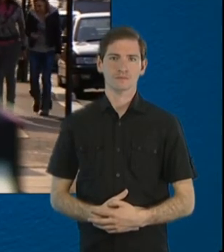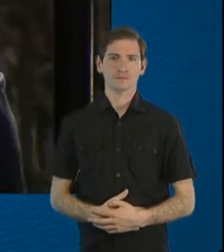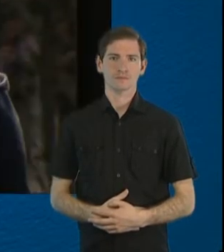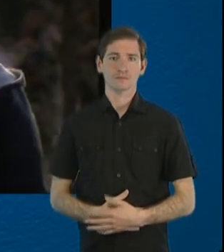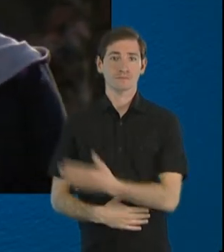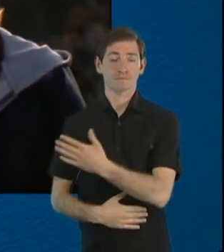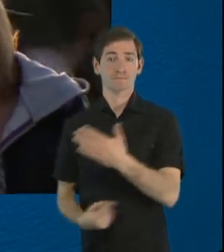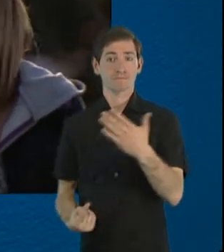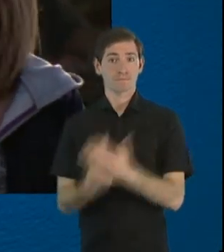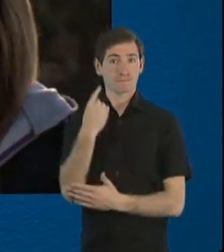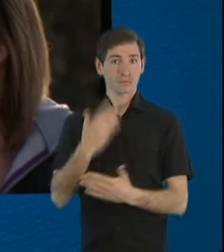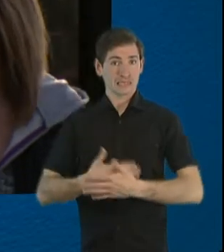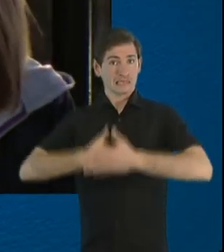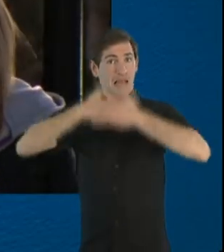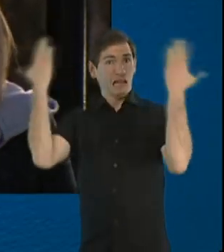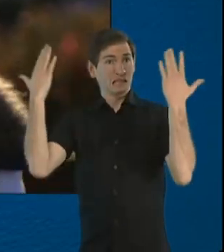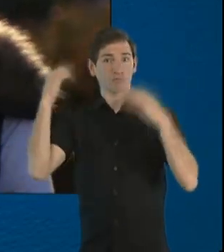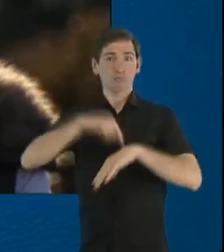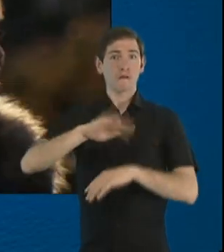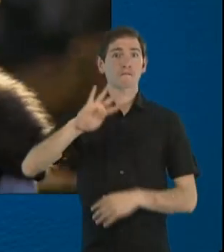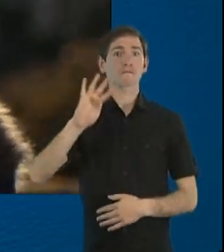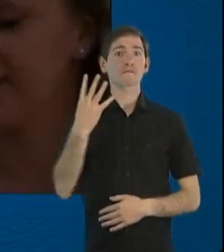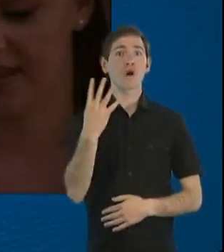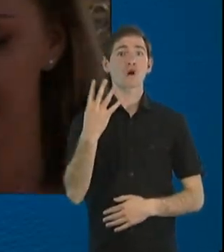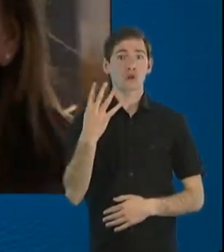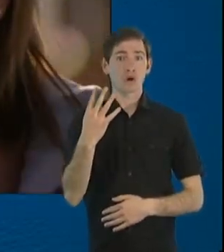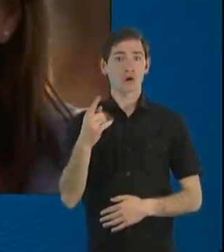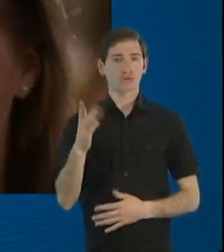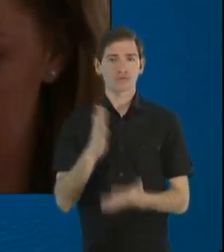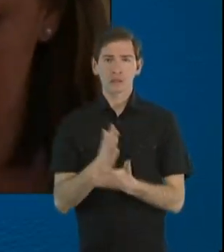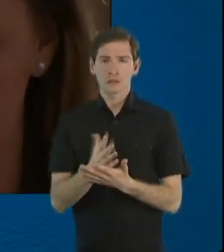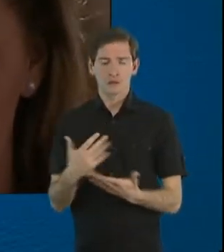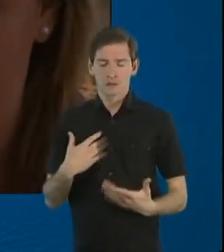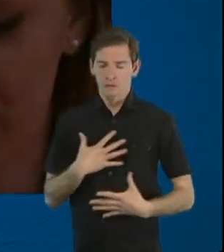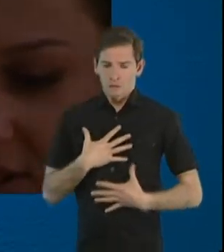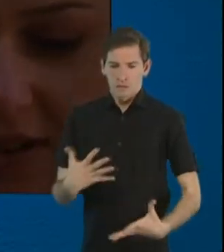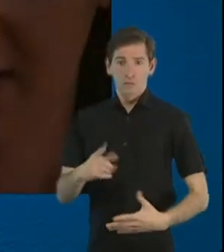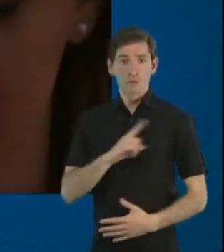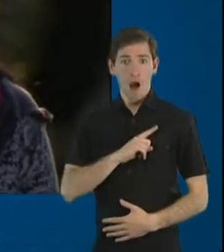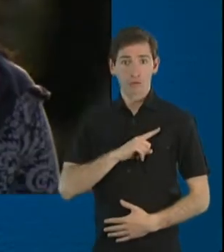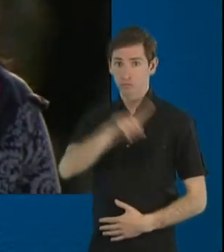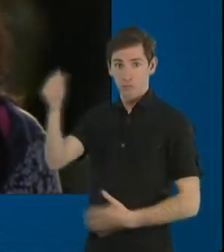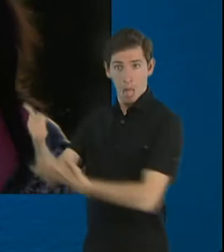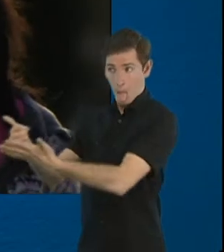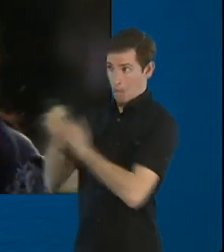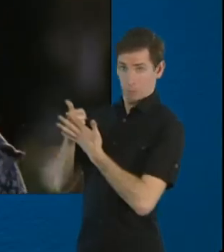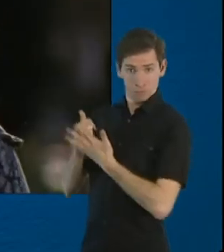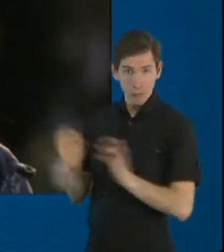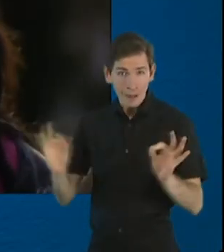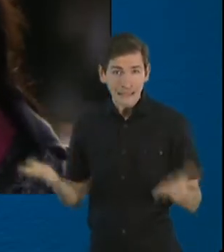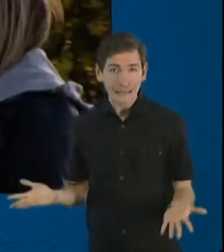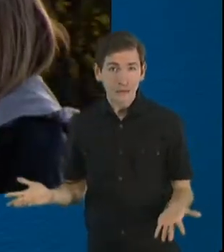When it happened, it was daylight, about 4 o'clock, and that's what hit me the most because no one stopped to do